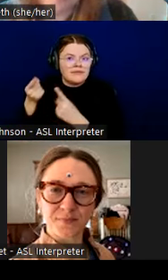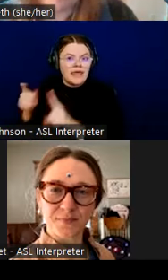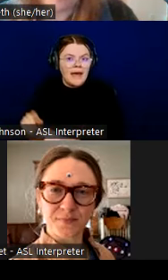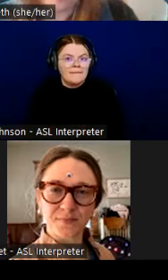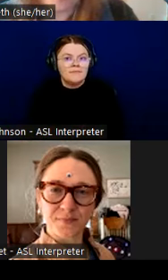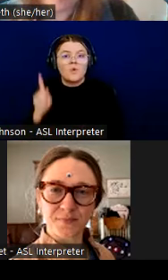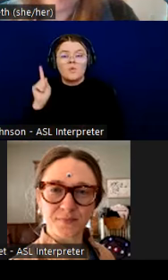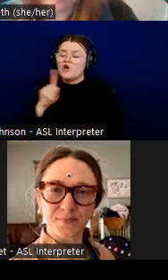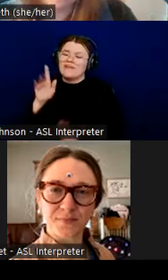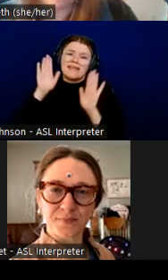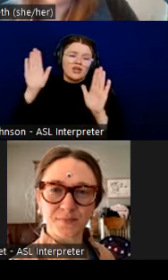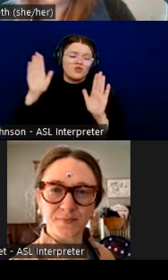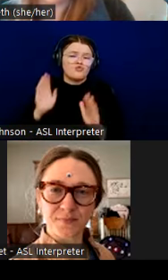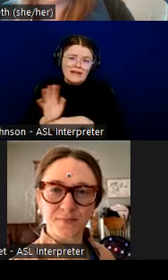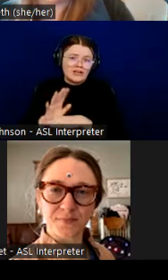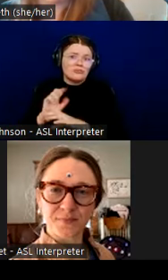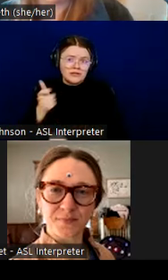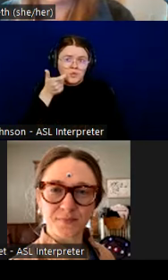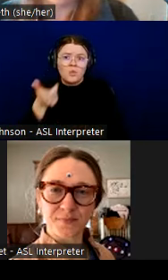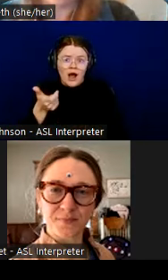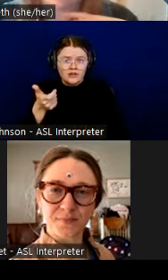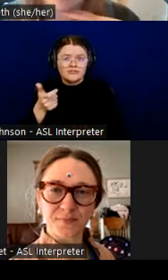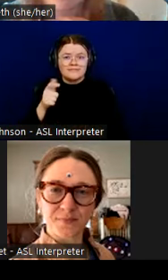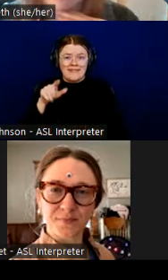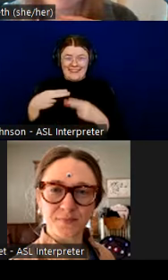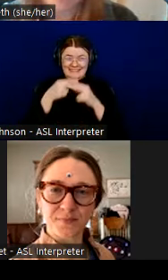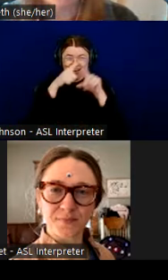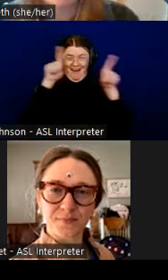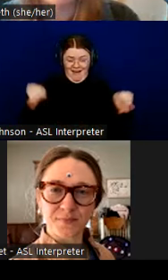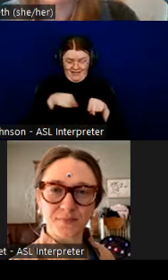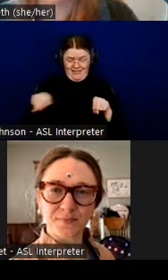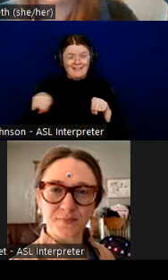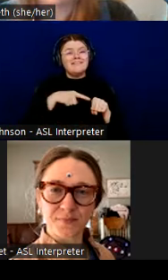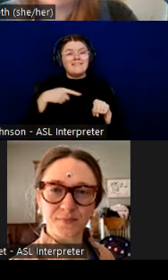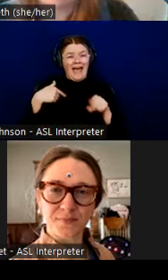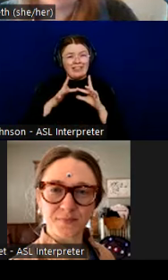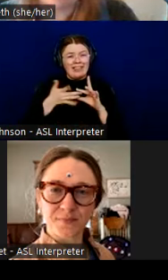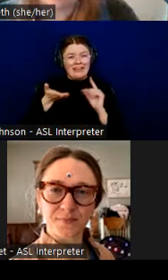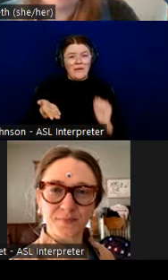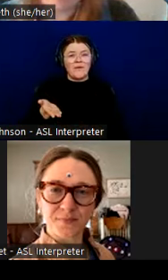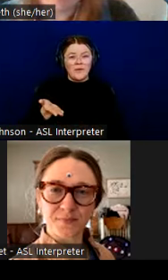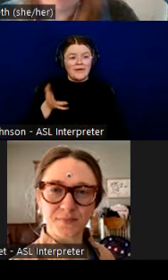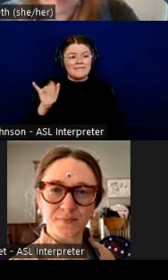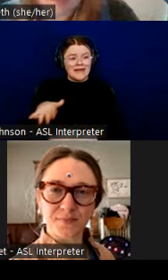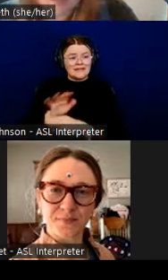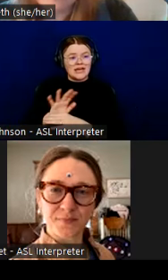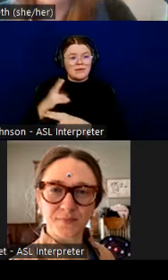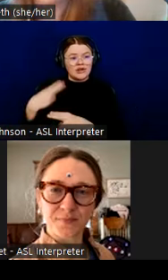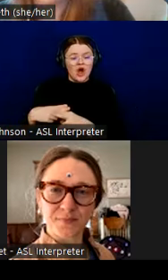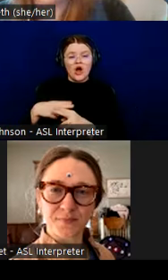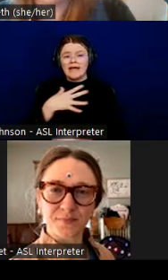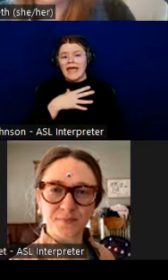documentary if you click the link at the bottom of this slide. The documentary is called And So I